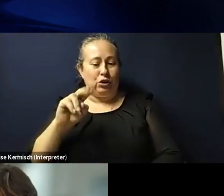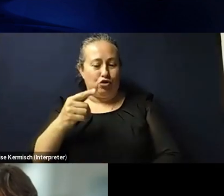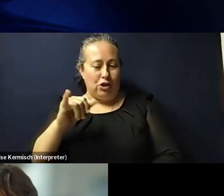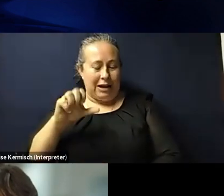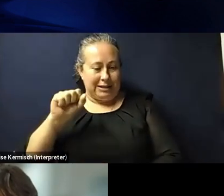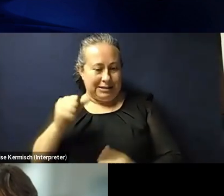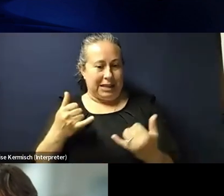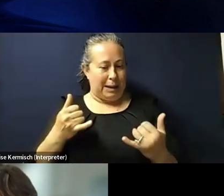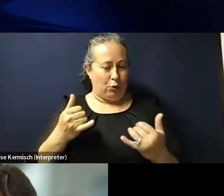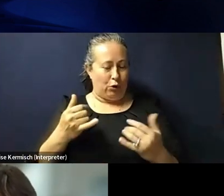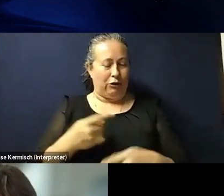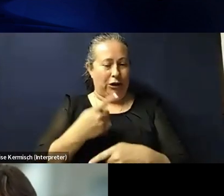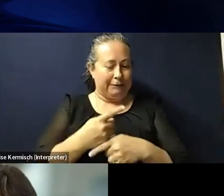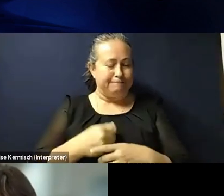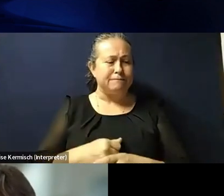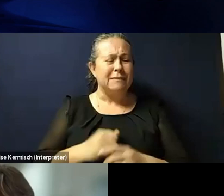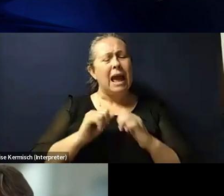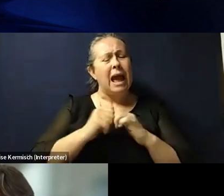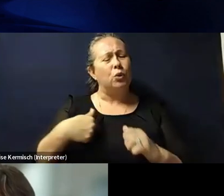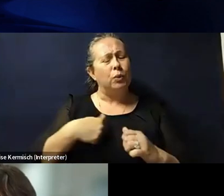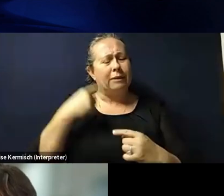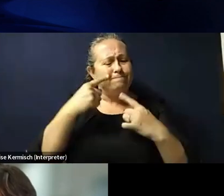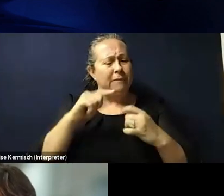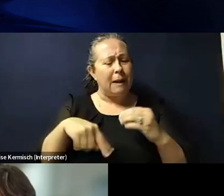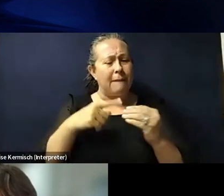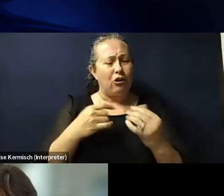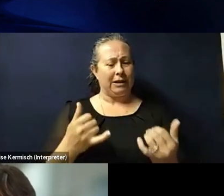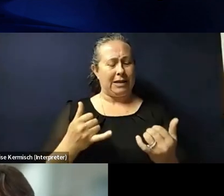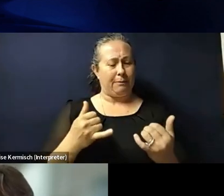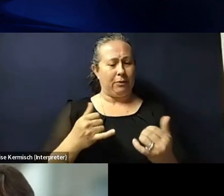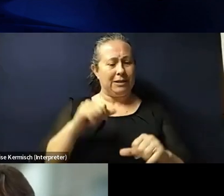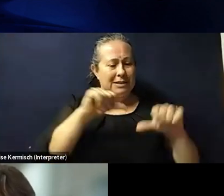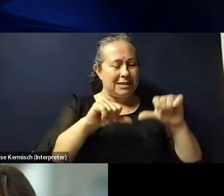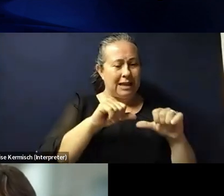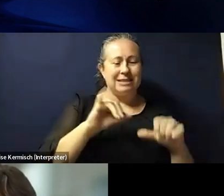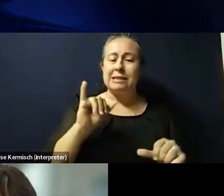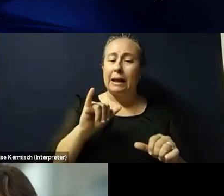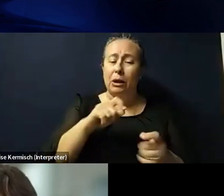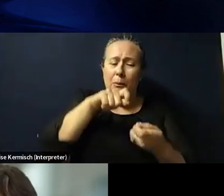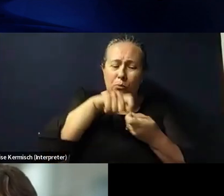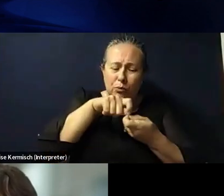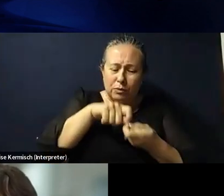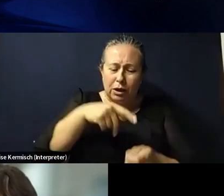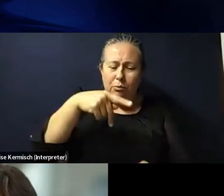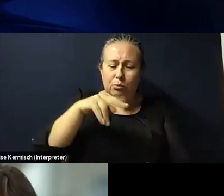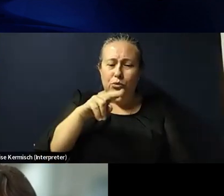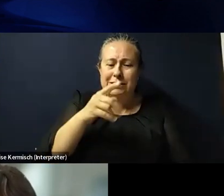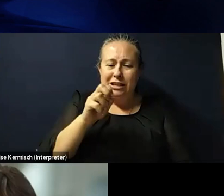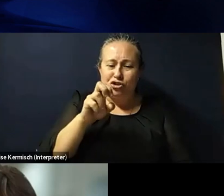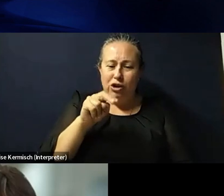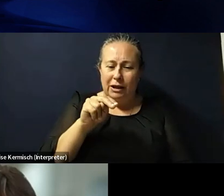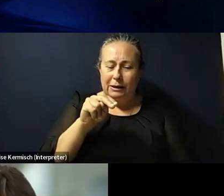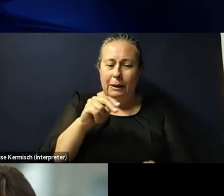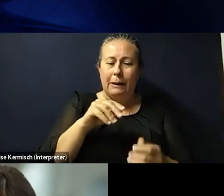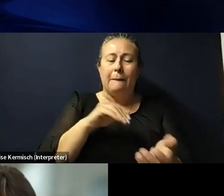how do we think about contemporary science and medicine, like precision medicine, genomics, which